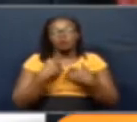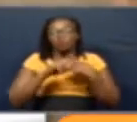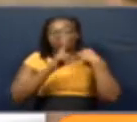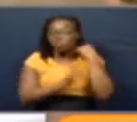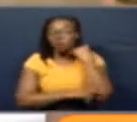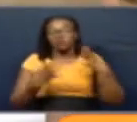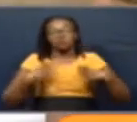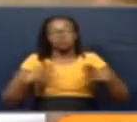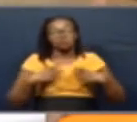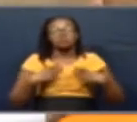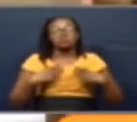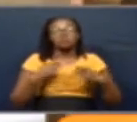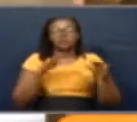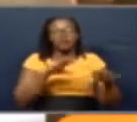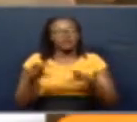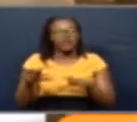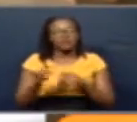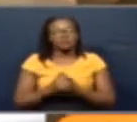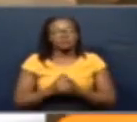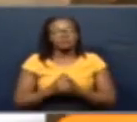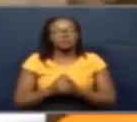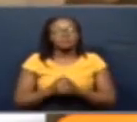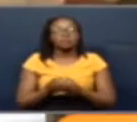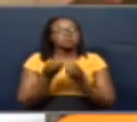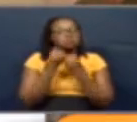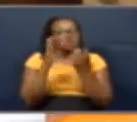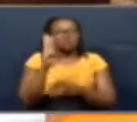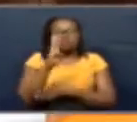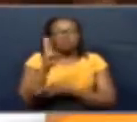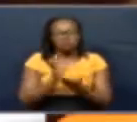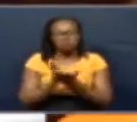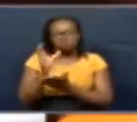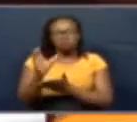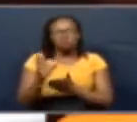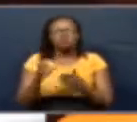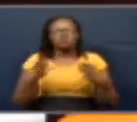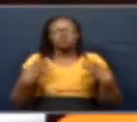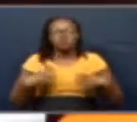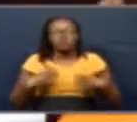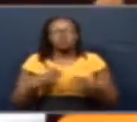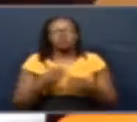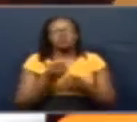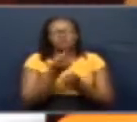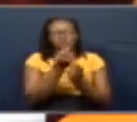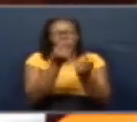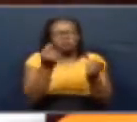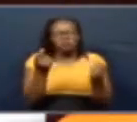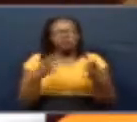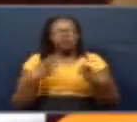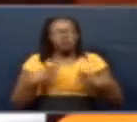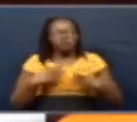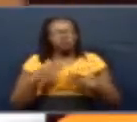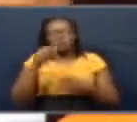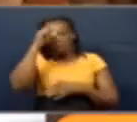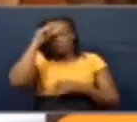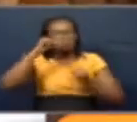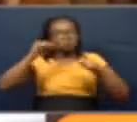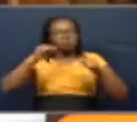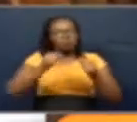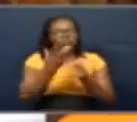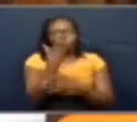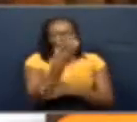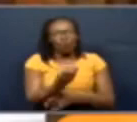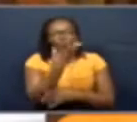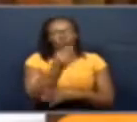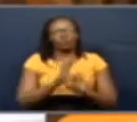suffering. Billions of shillings allocated to disaster management have over the years been siphoned by a few well-connected government operatives. The two bills